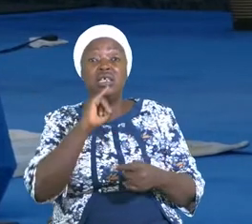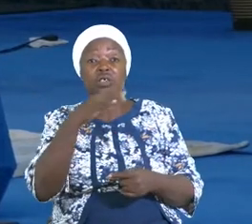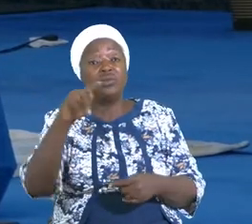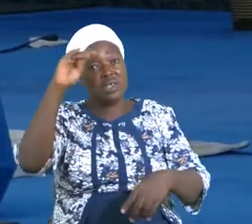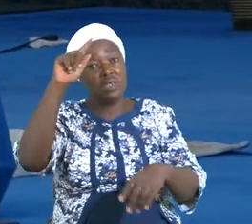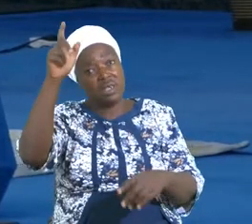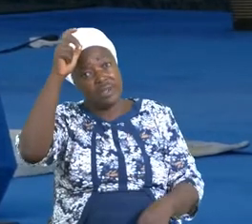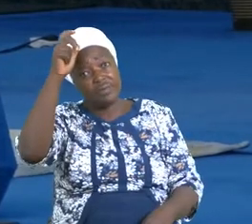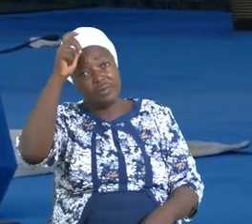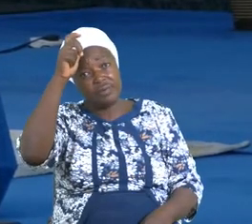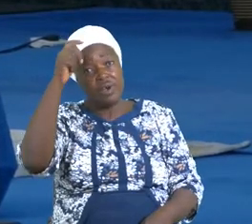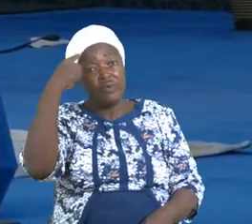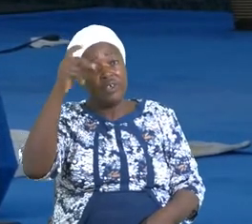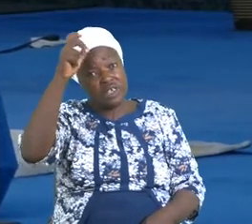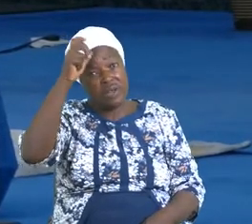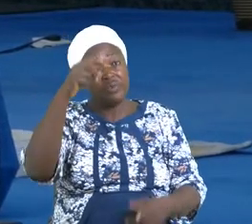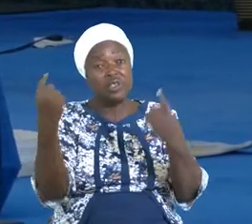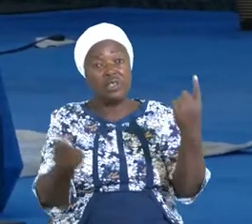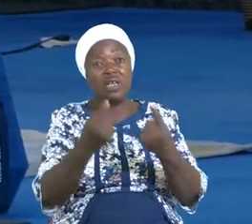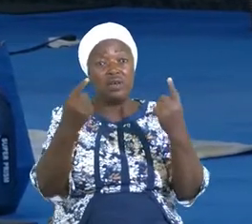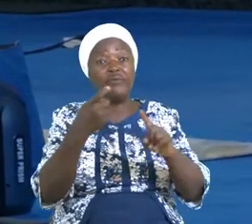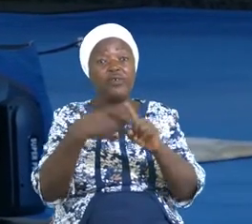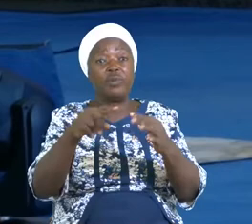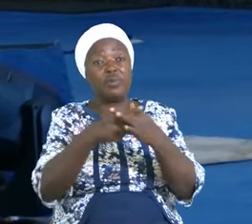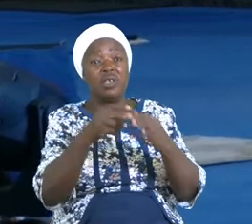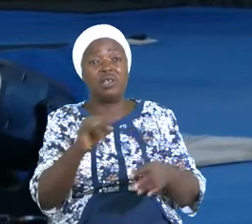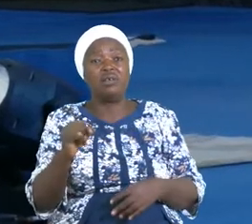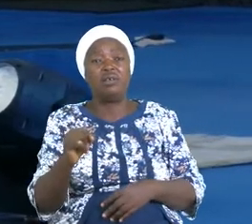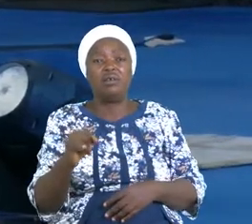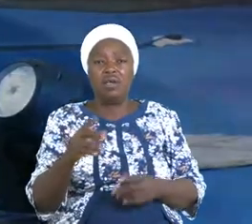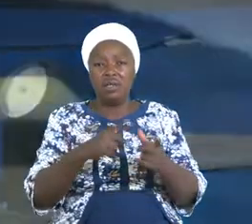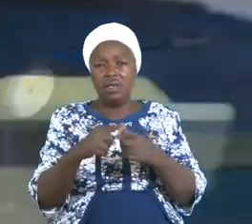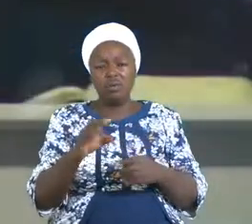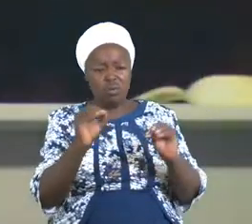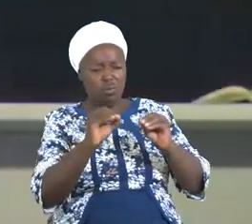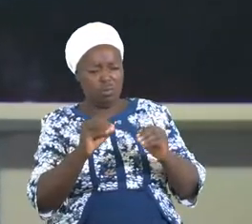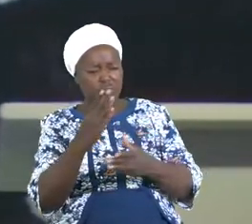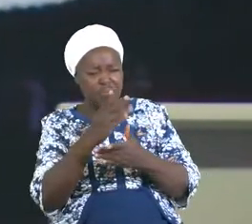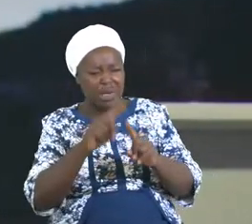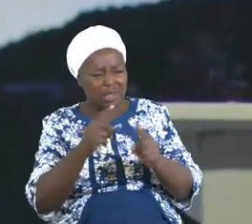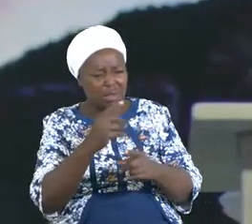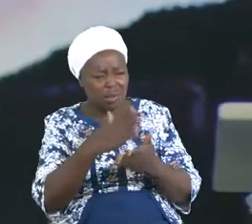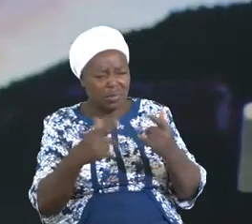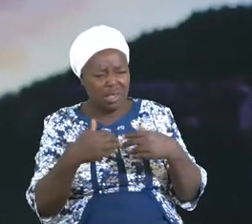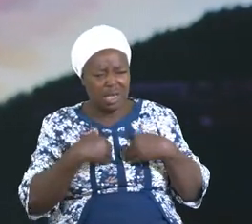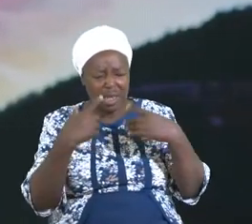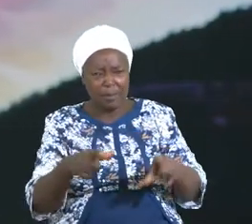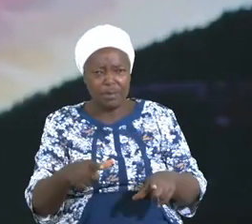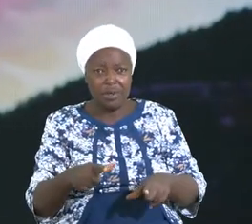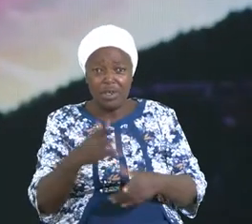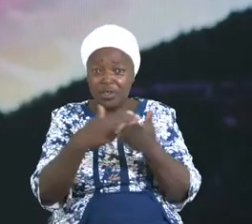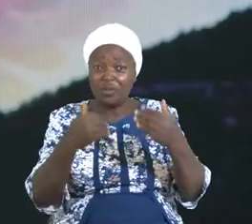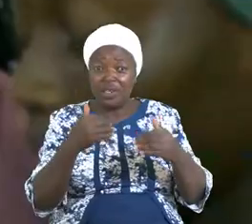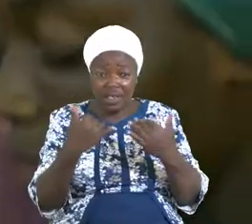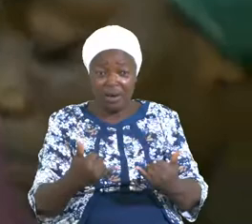devil. For the devil sinneth from the beginning. Oh, but something now has happened. I said something now